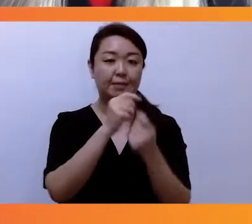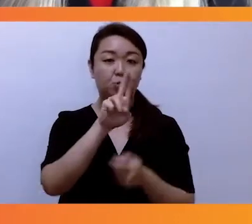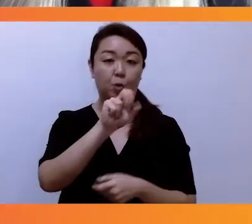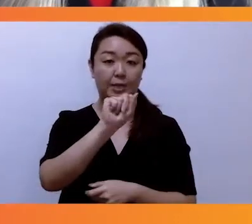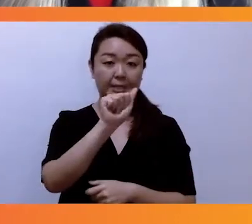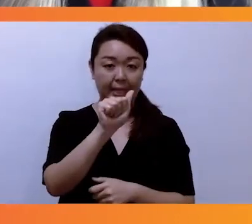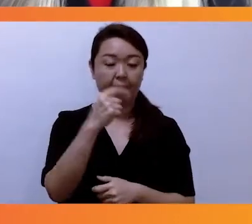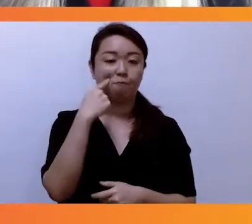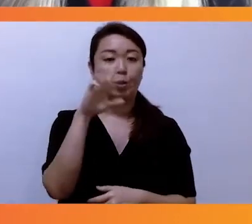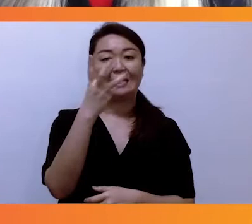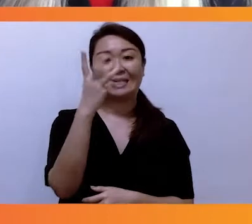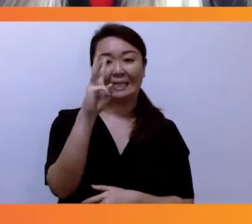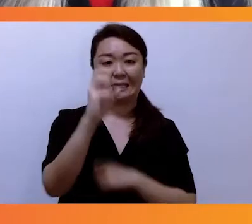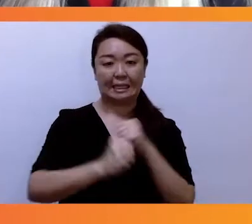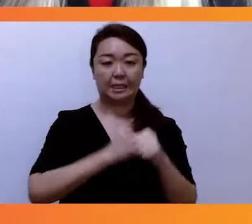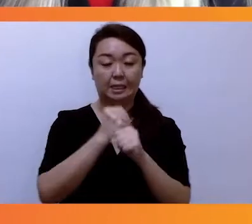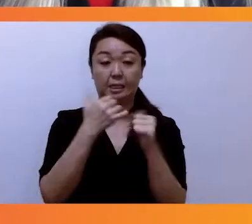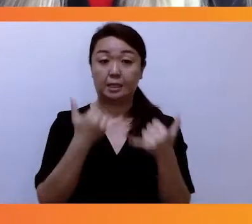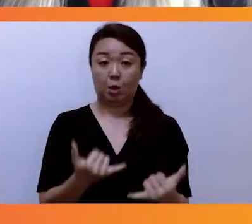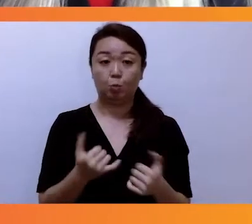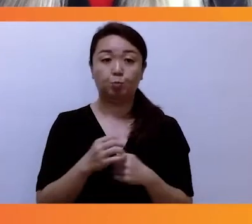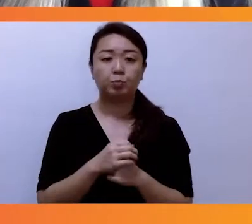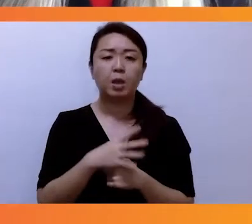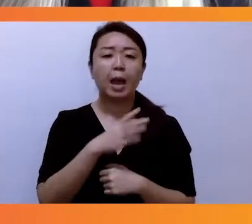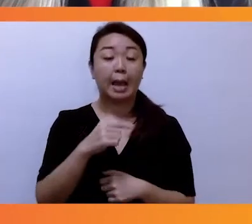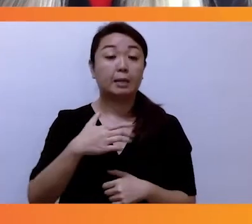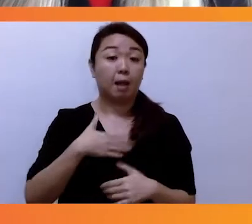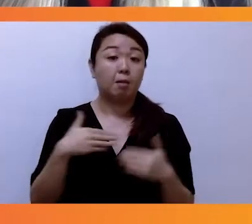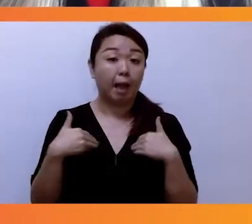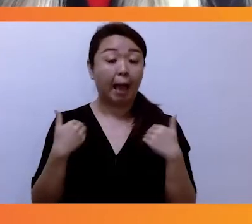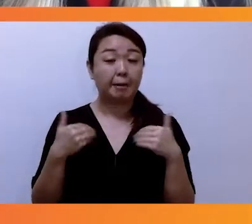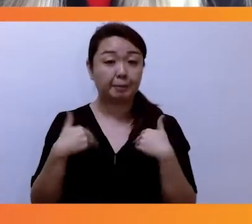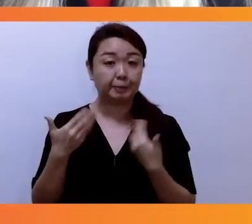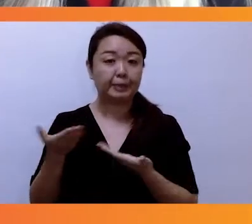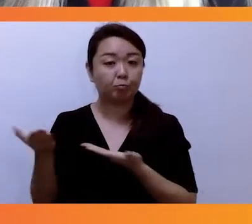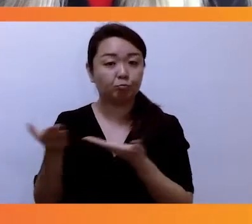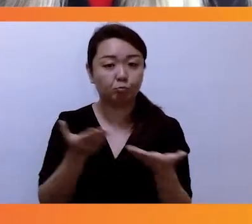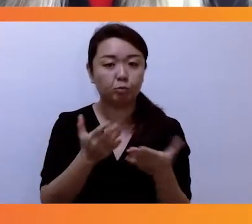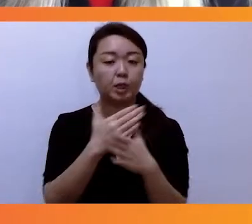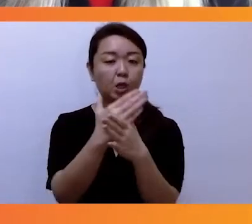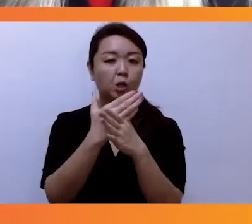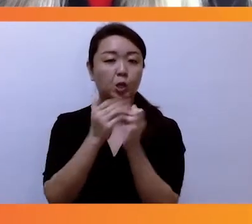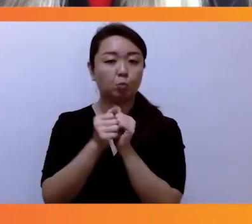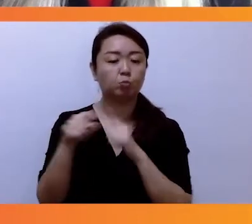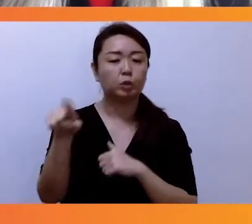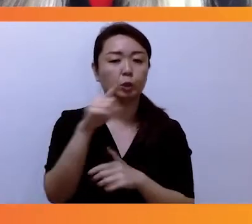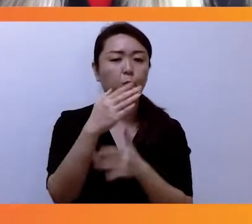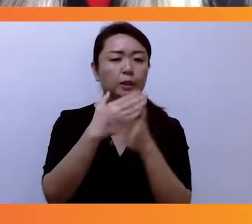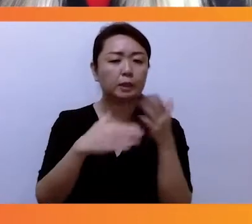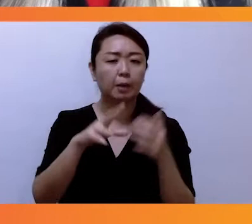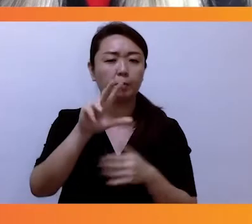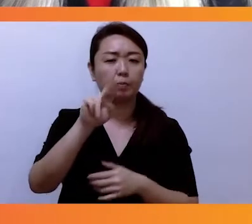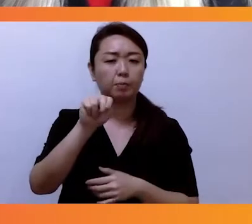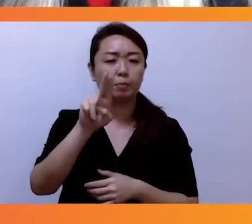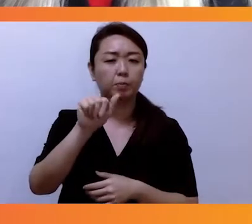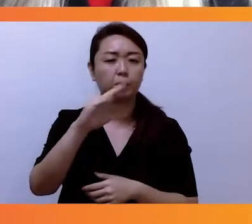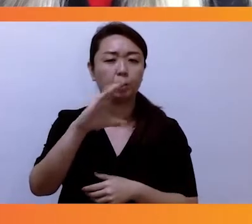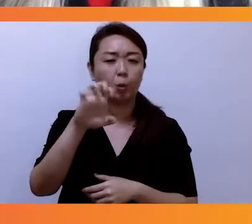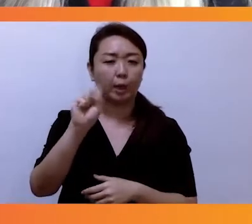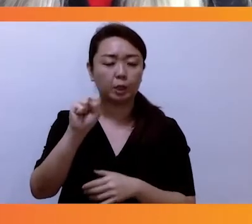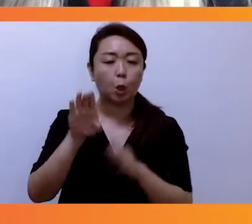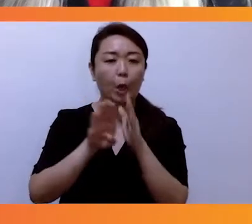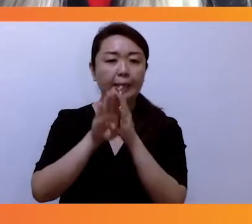Team USA for going on 4 quads now, and it's my pleasure to bring to you and share with you some